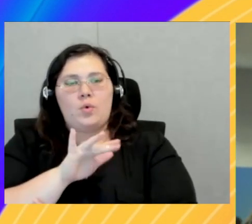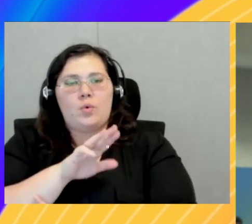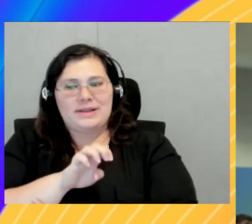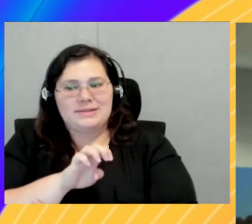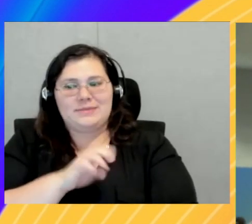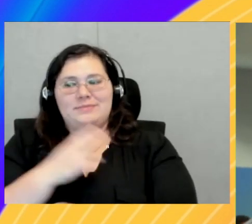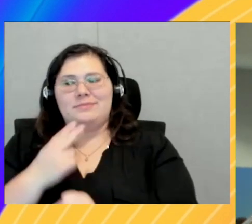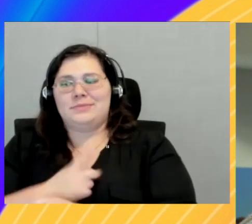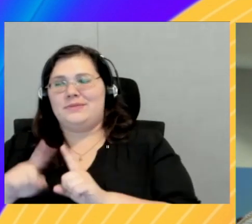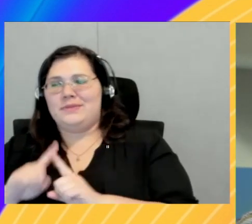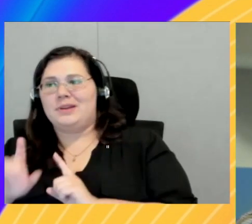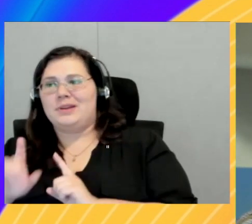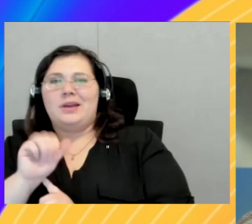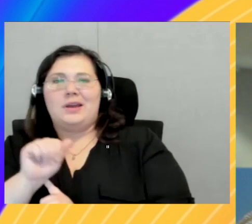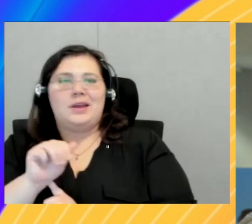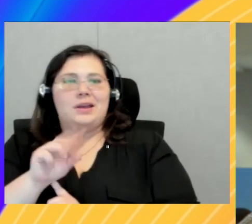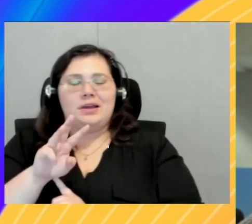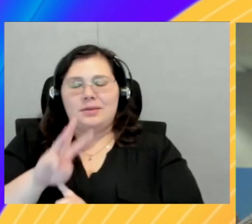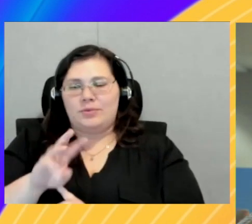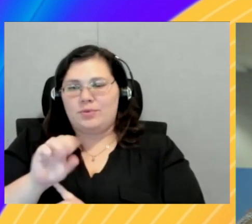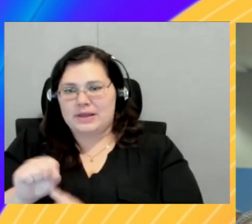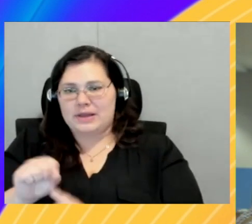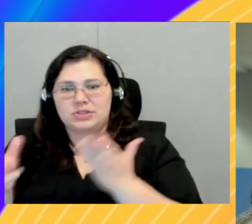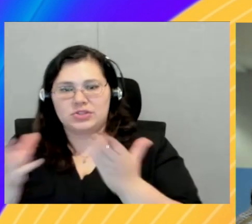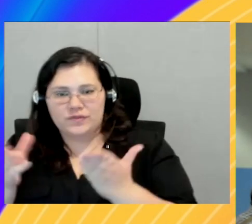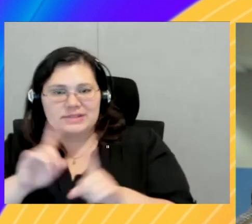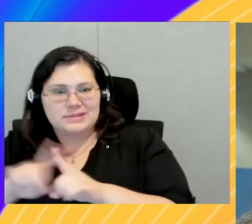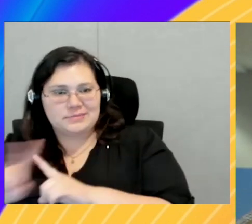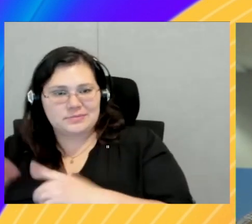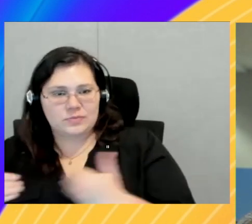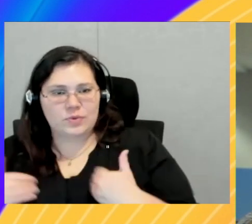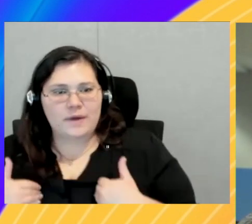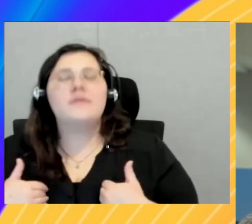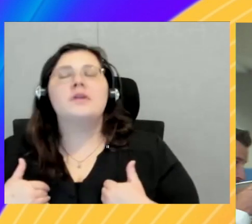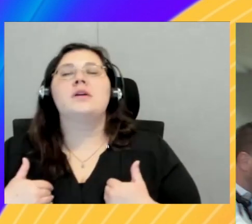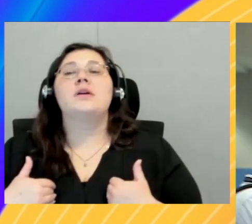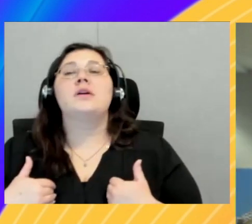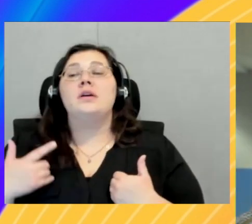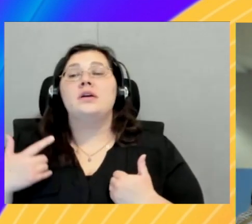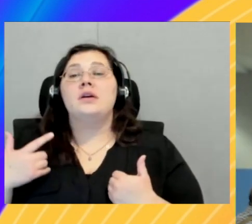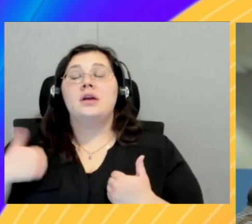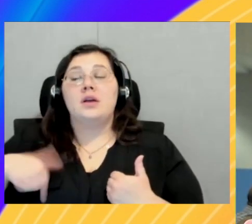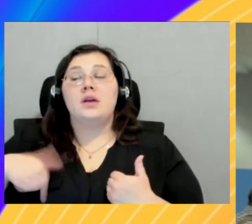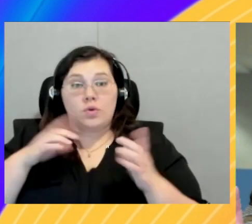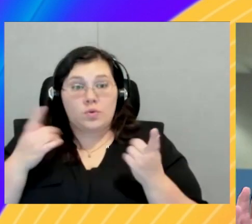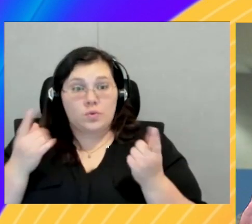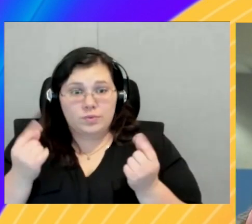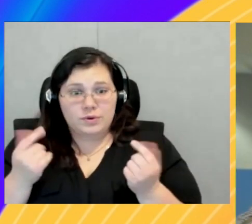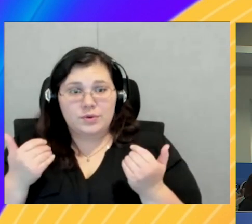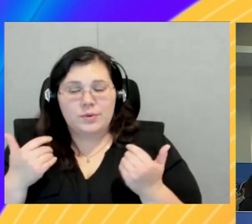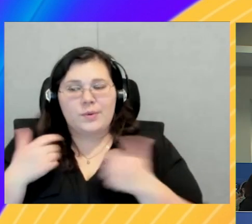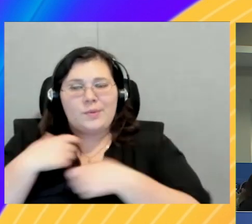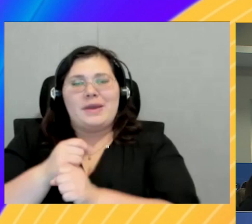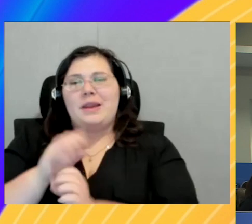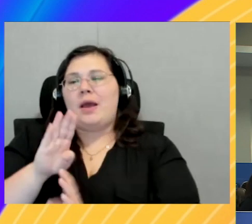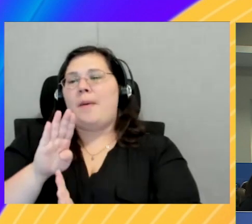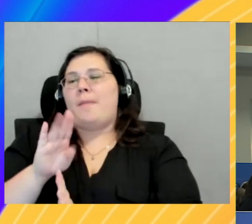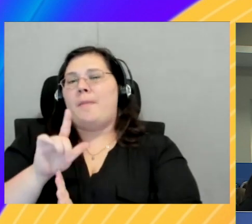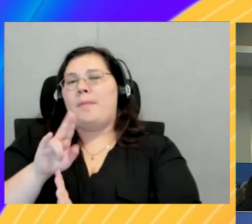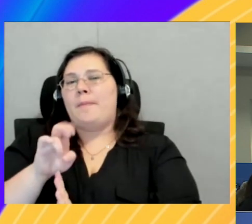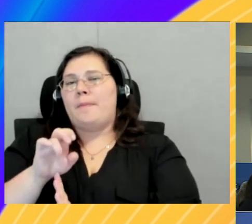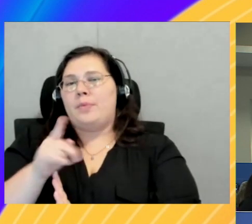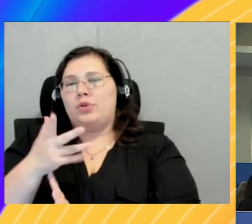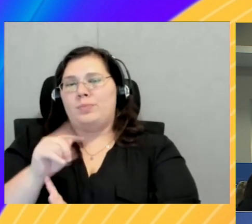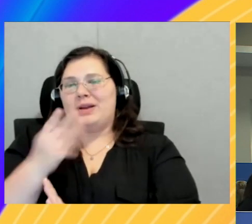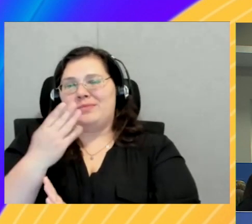S3, RDS, EC2. And what we did is we created this blueprint with the awesome